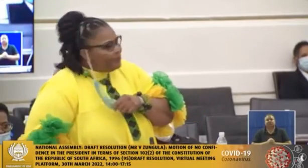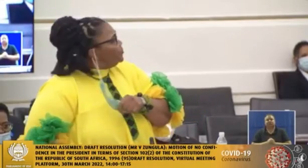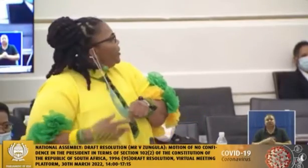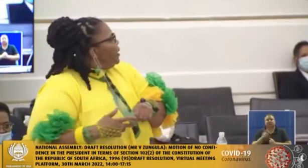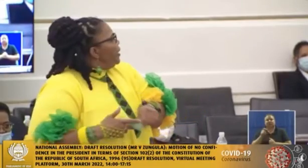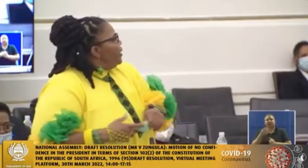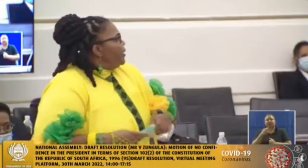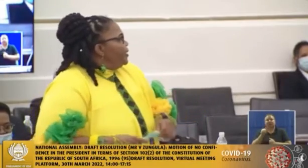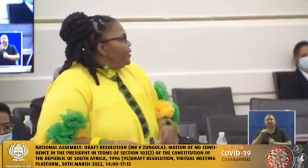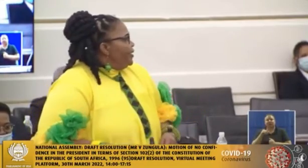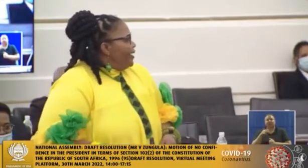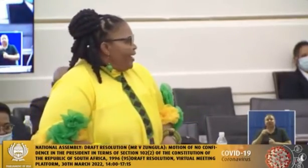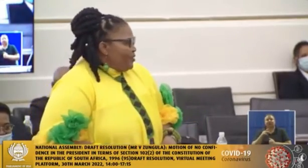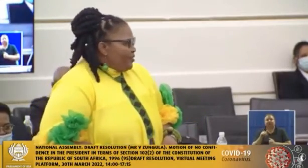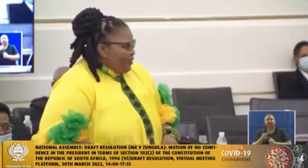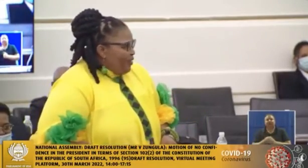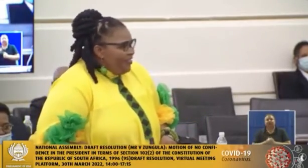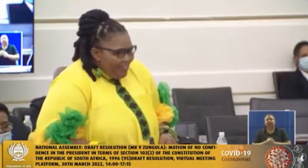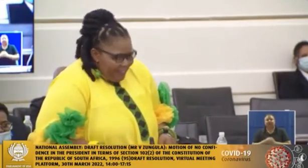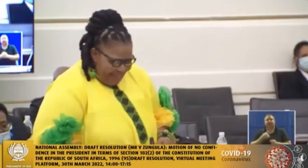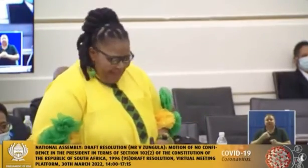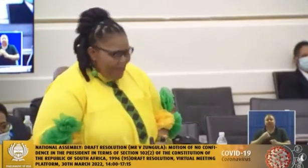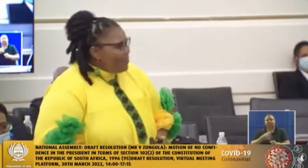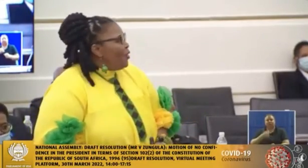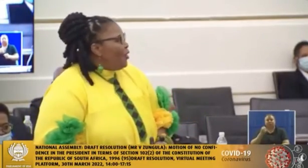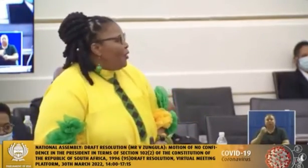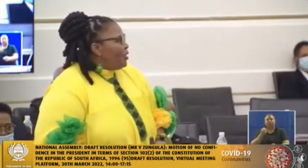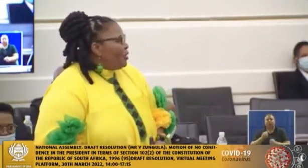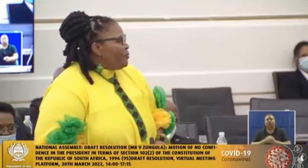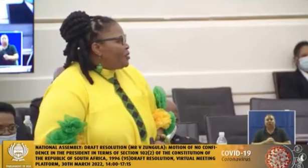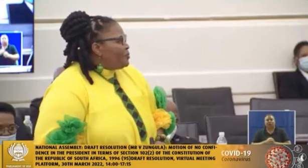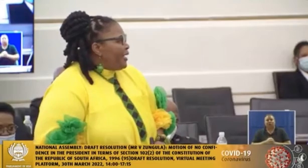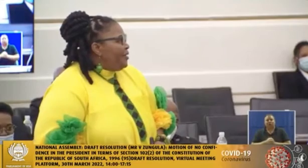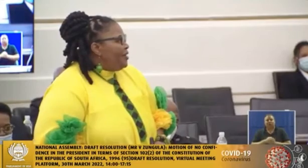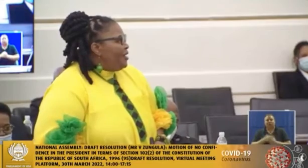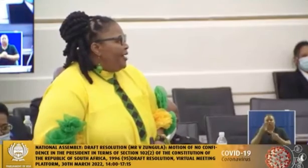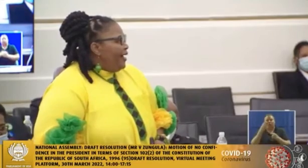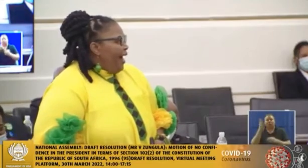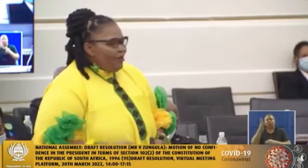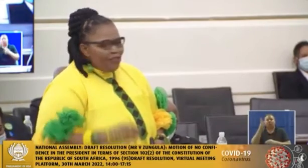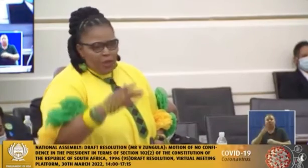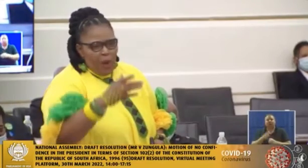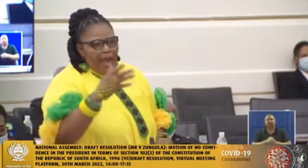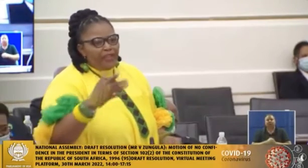Thring. I withdraw, Honourable Speaker.